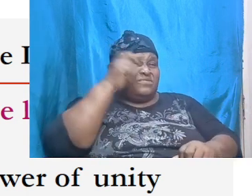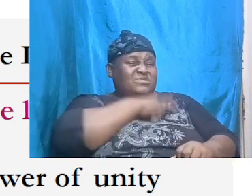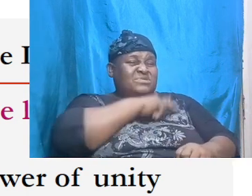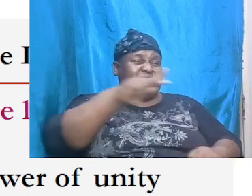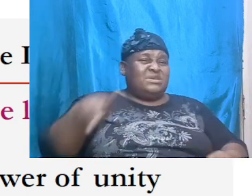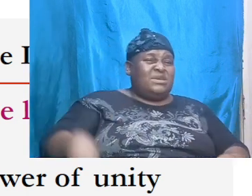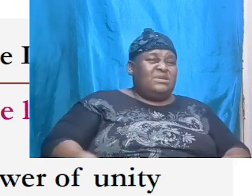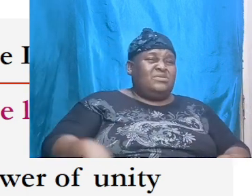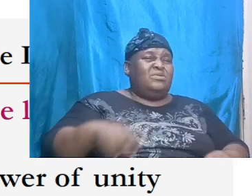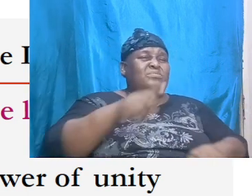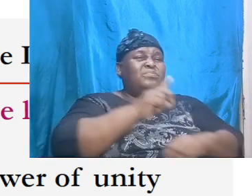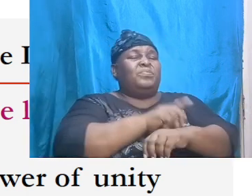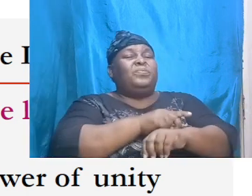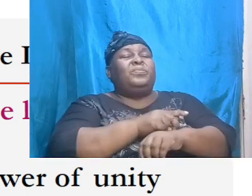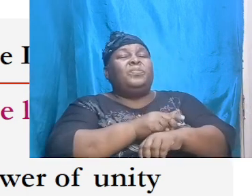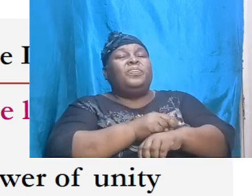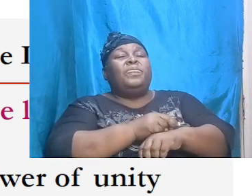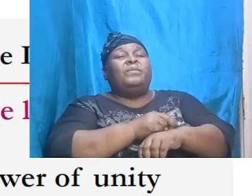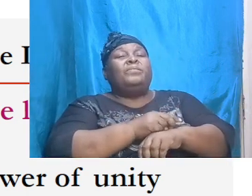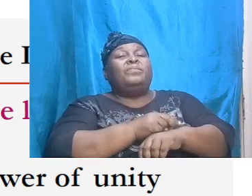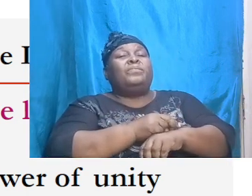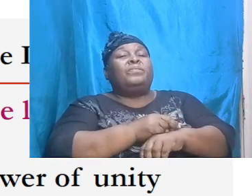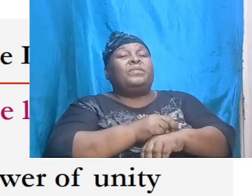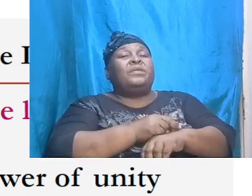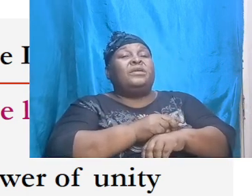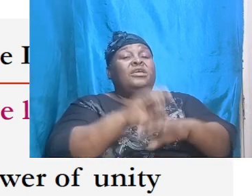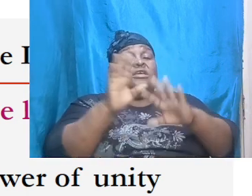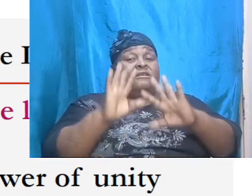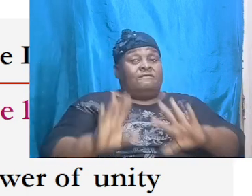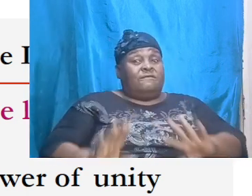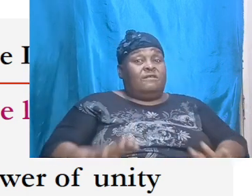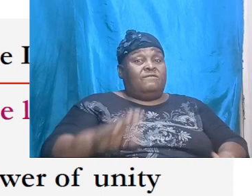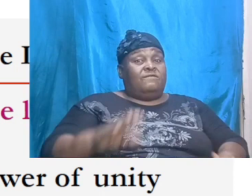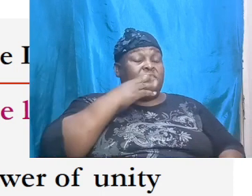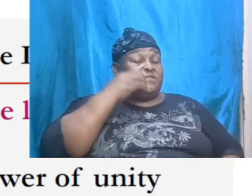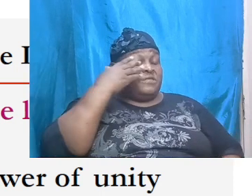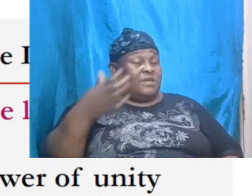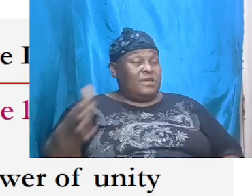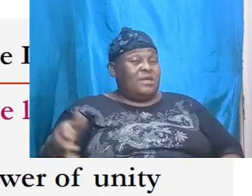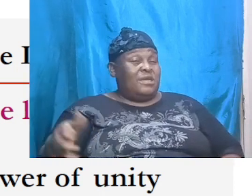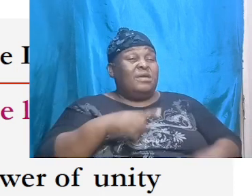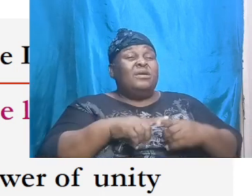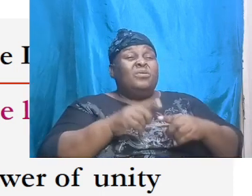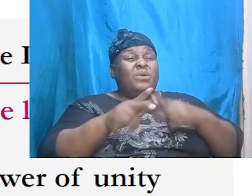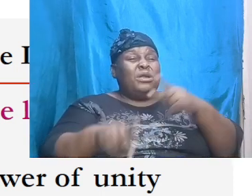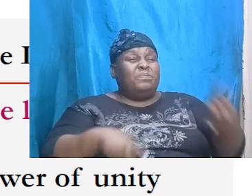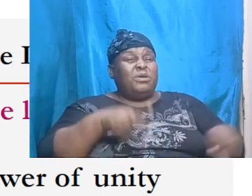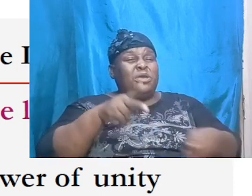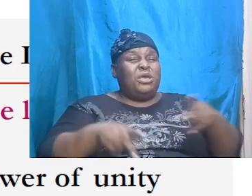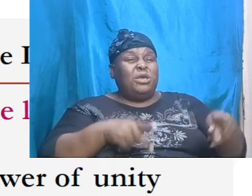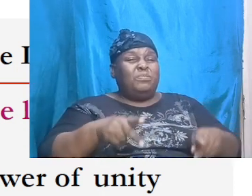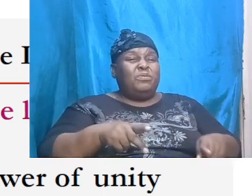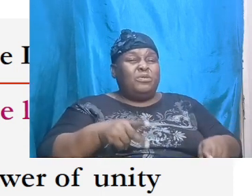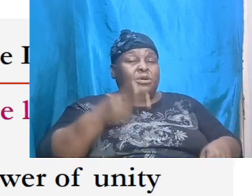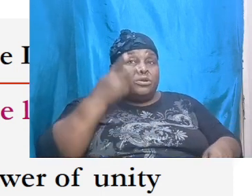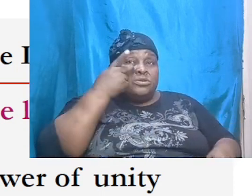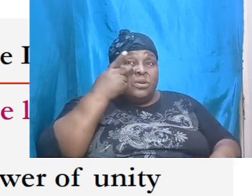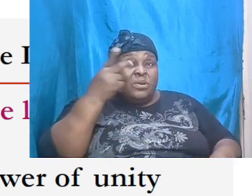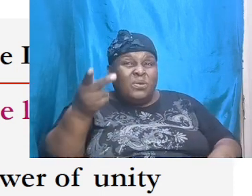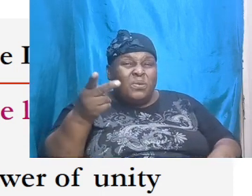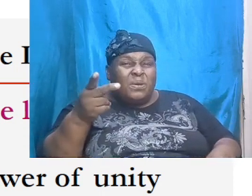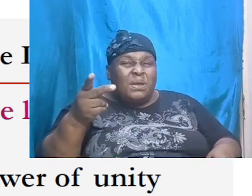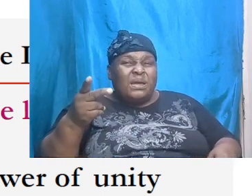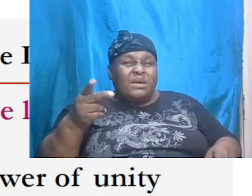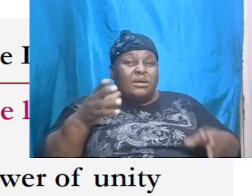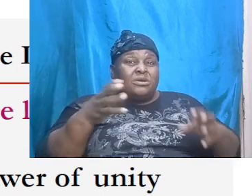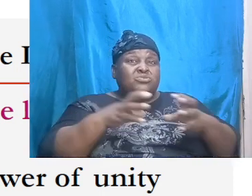protective power. I mentioned before, it was a fearful thing for people when they tried to look at the swarm of, if you remember in the